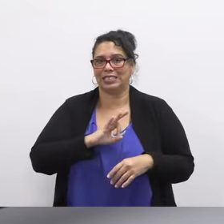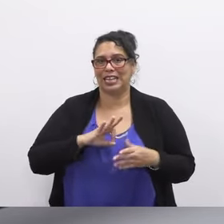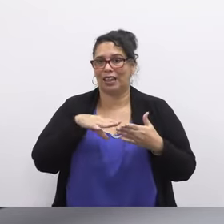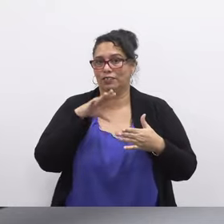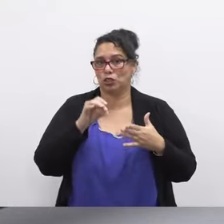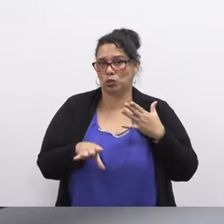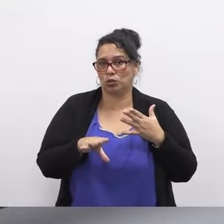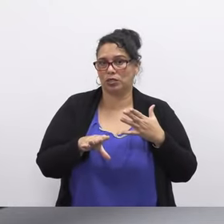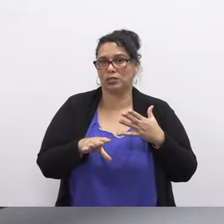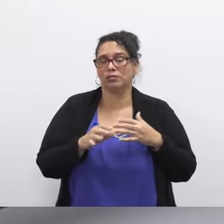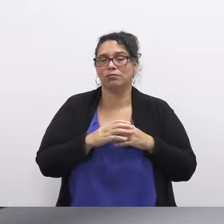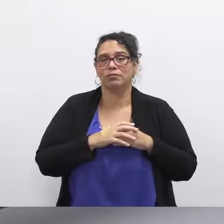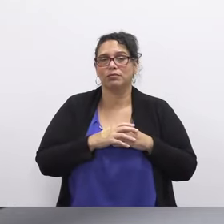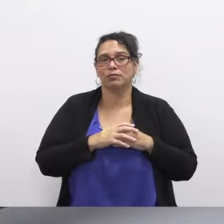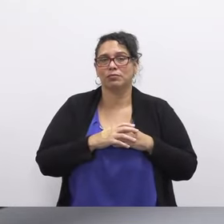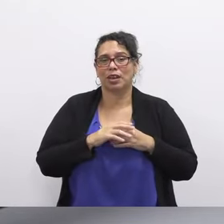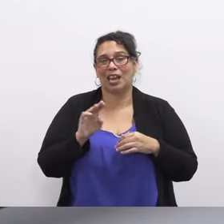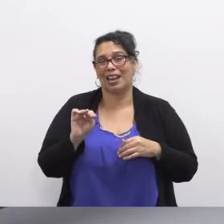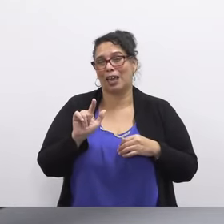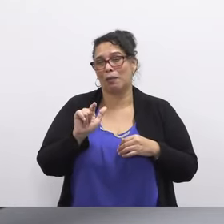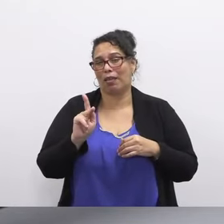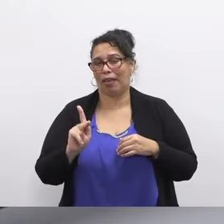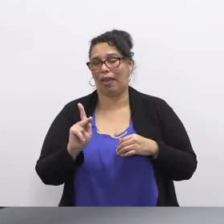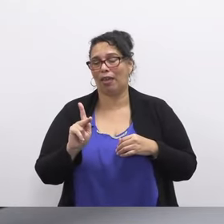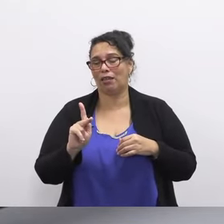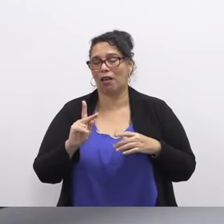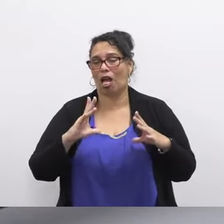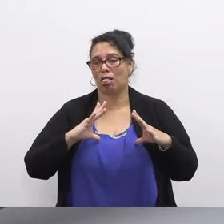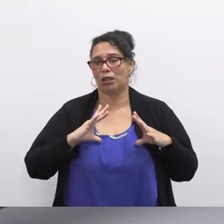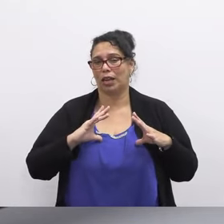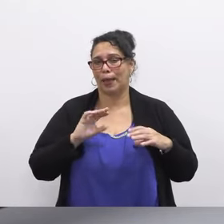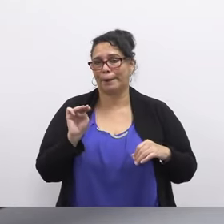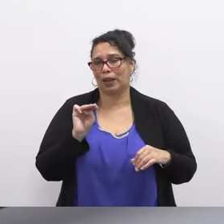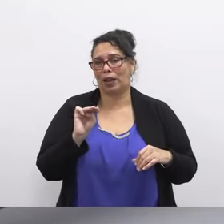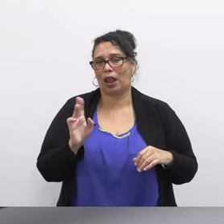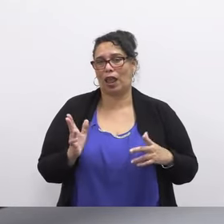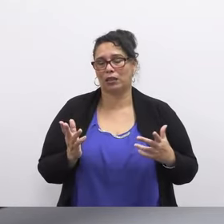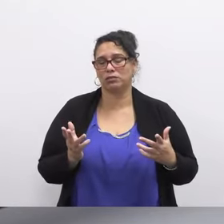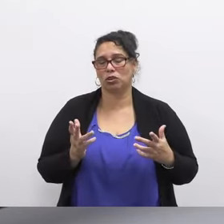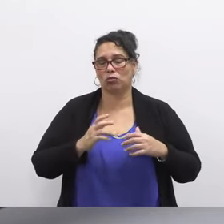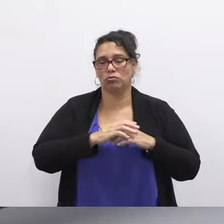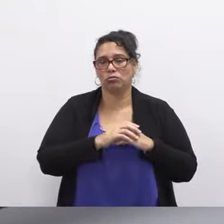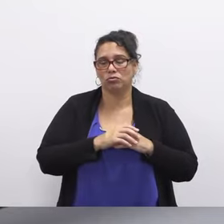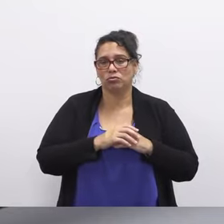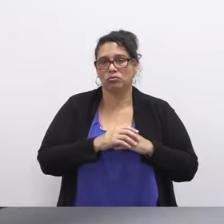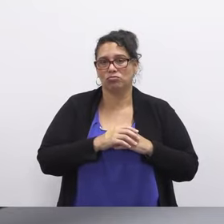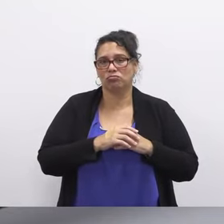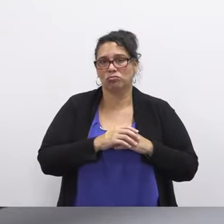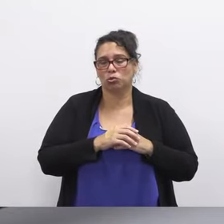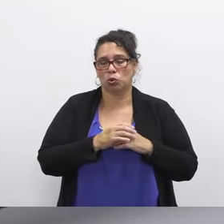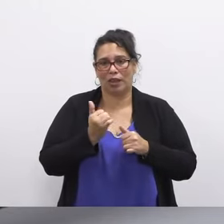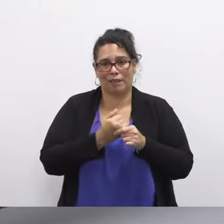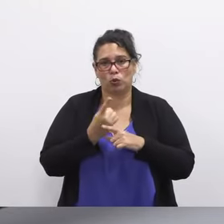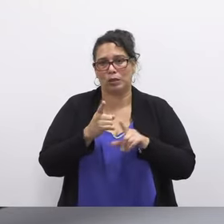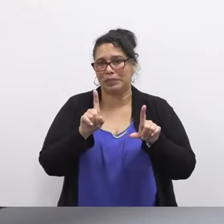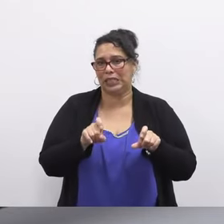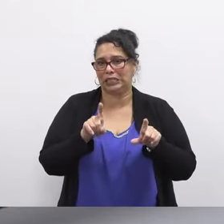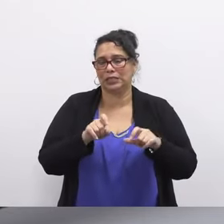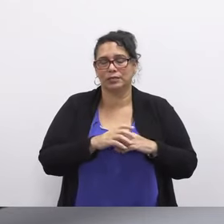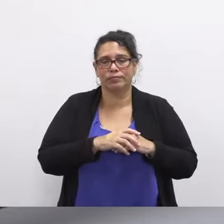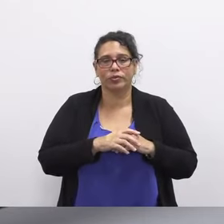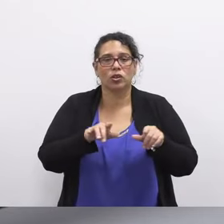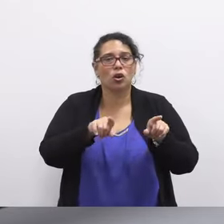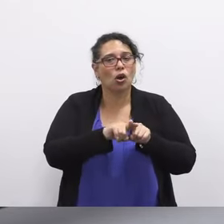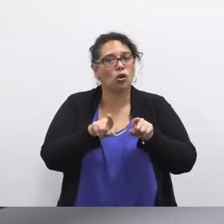students on MLK holiday, which enabled staff and students who were not in school on that day to be tested. They